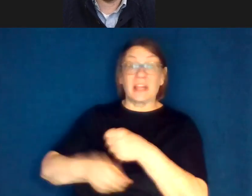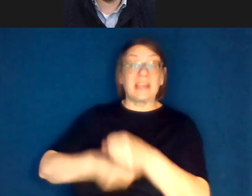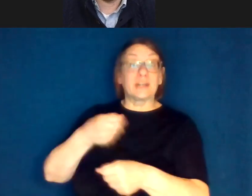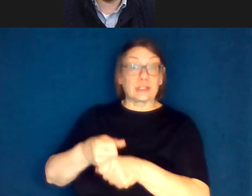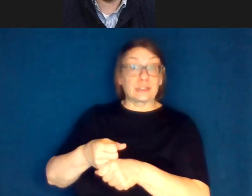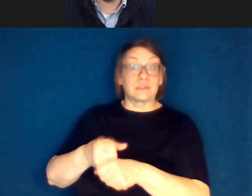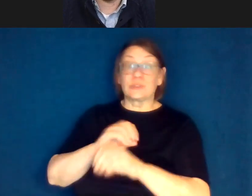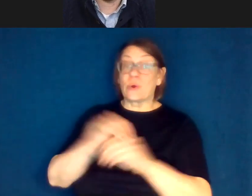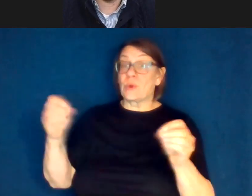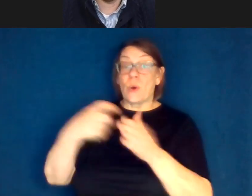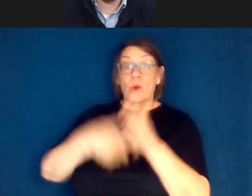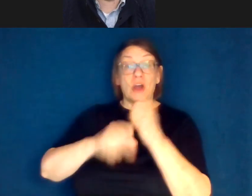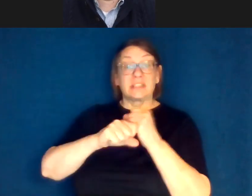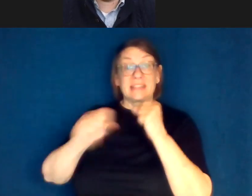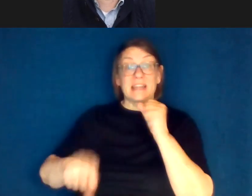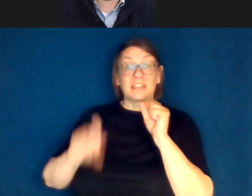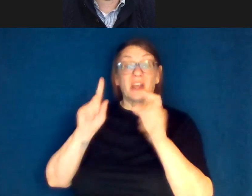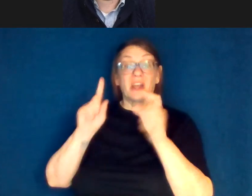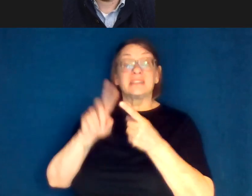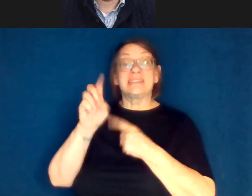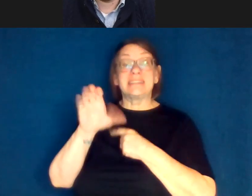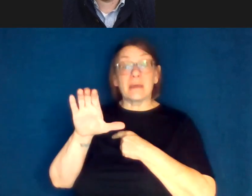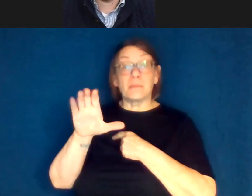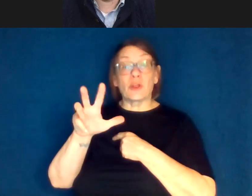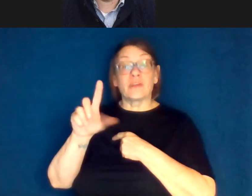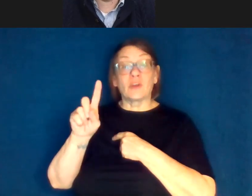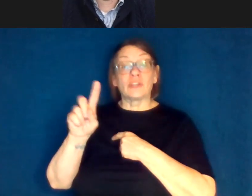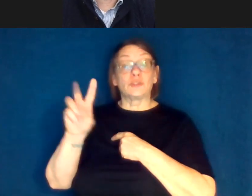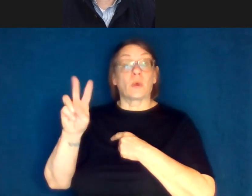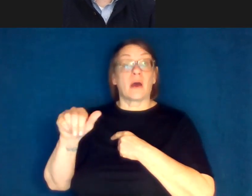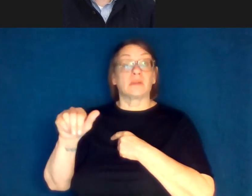the no cost extension goes to December of 2021.